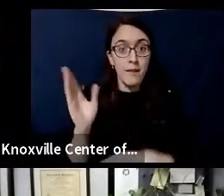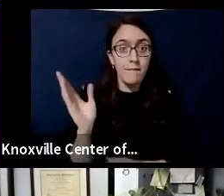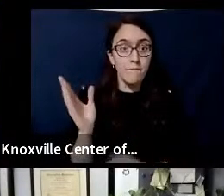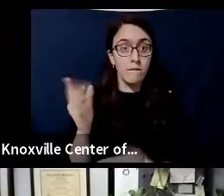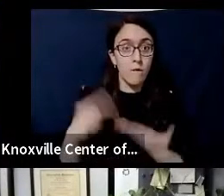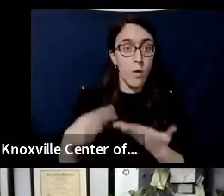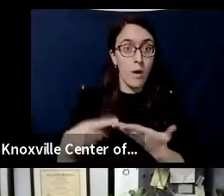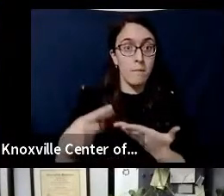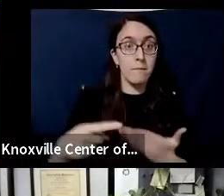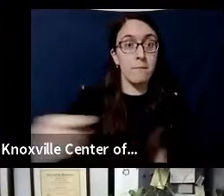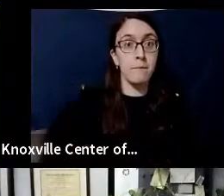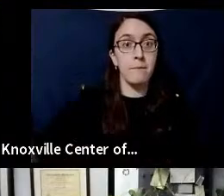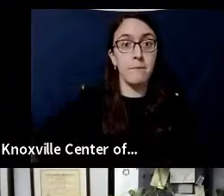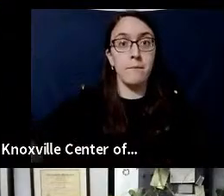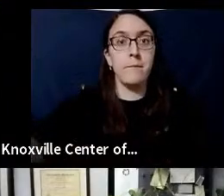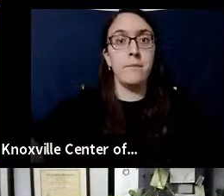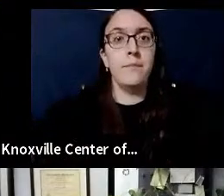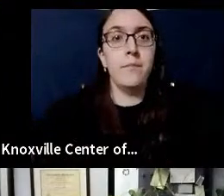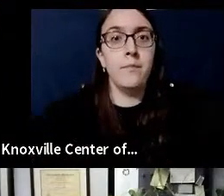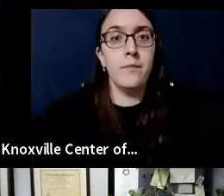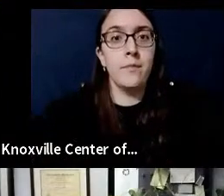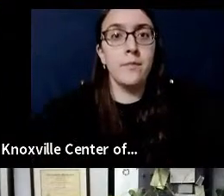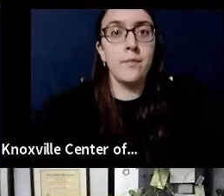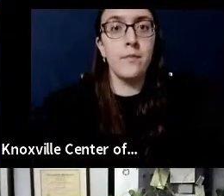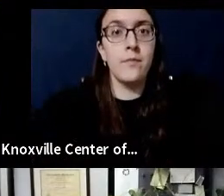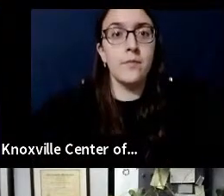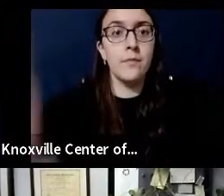Okay, Dr. Gocher, that concludes public forum.